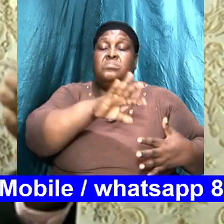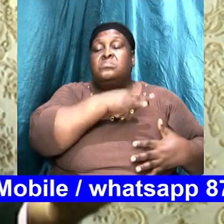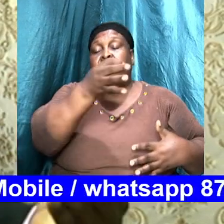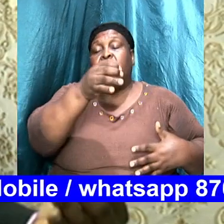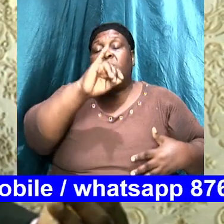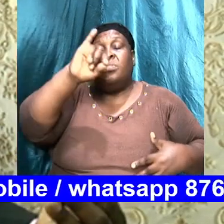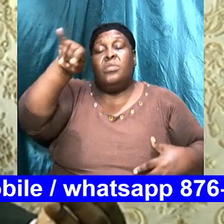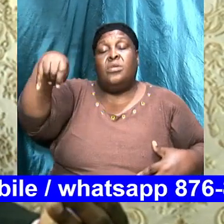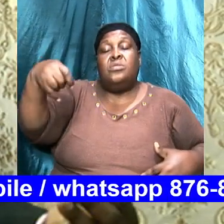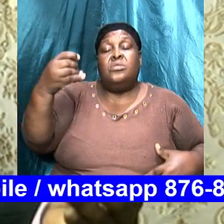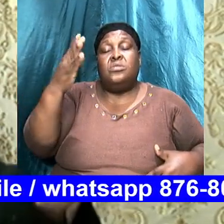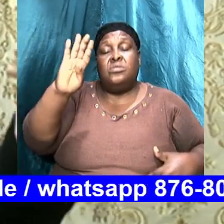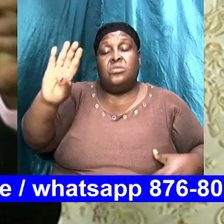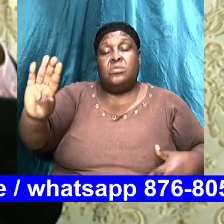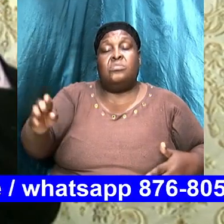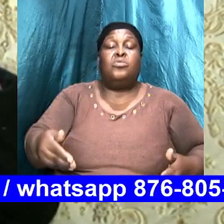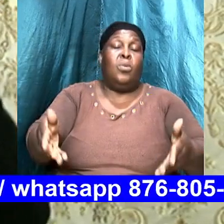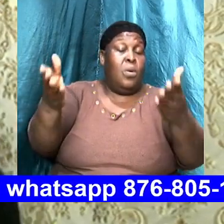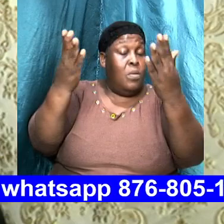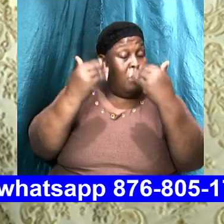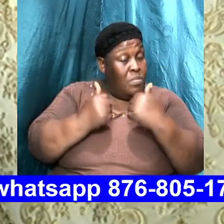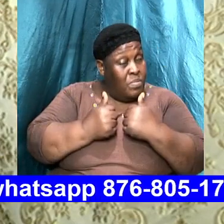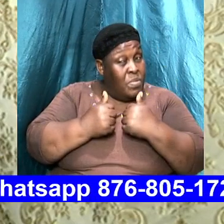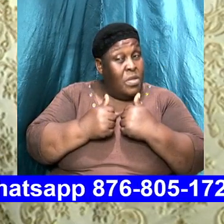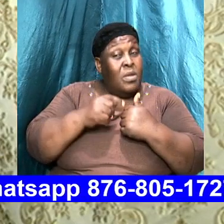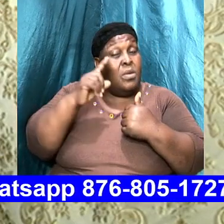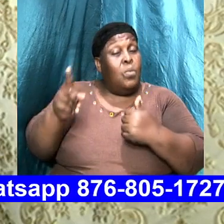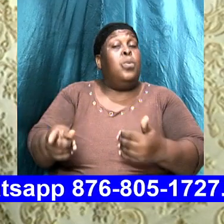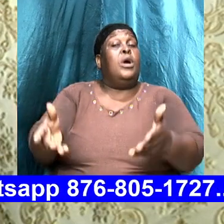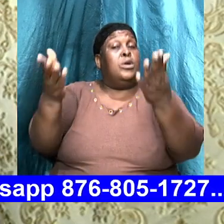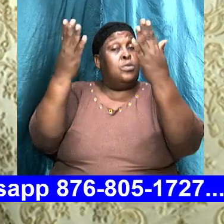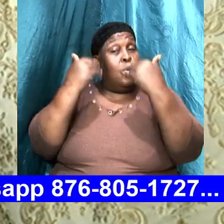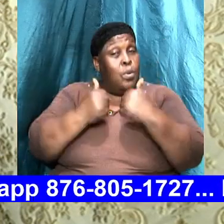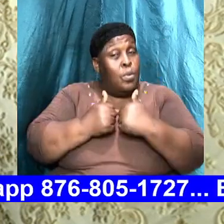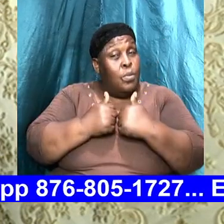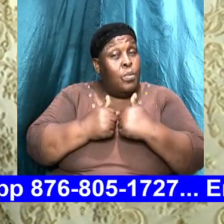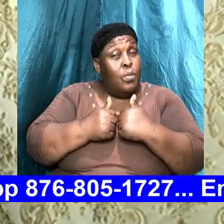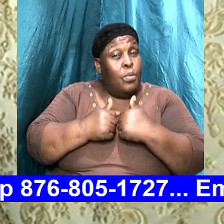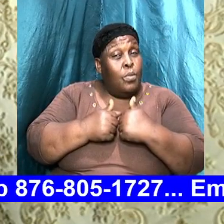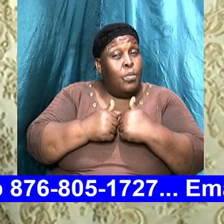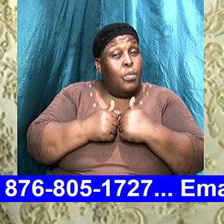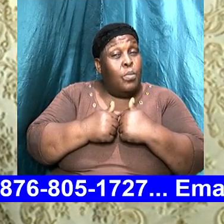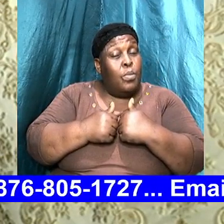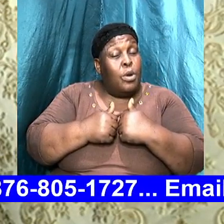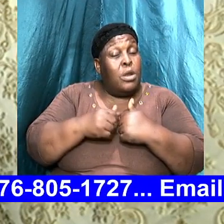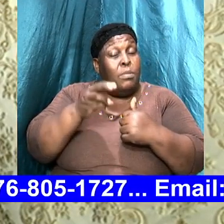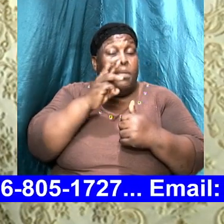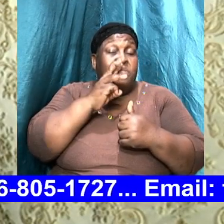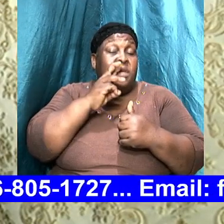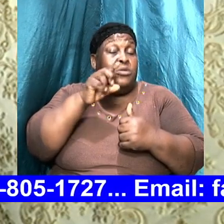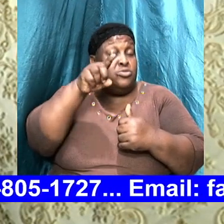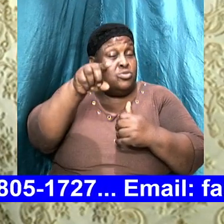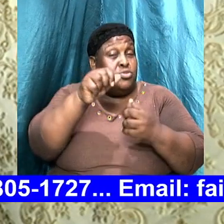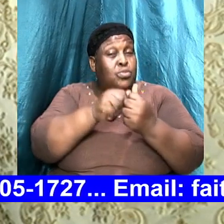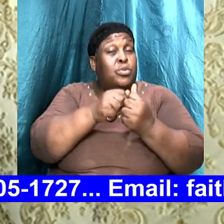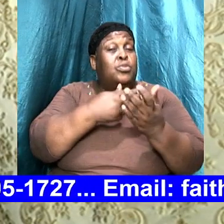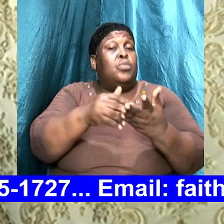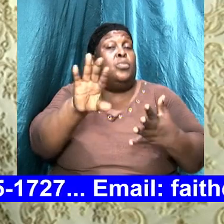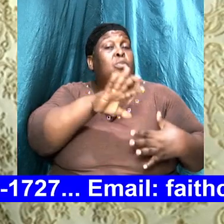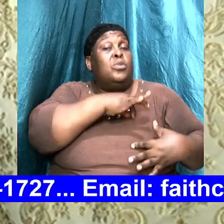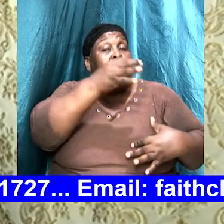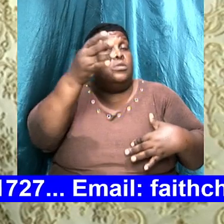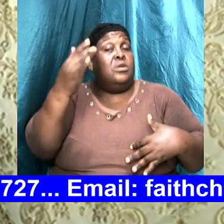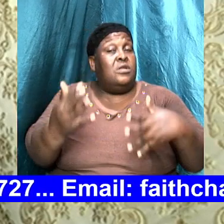John the Baptist came and he said look here one is coming and he is going to baptize you with the Holy Ghost and